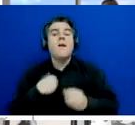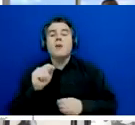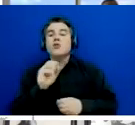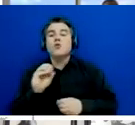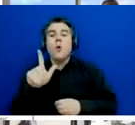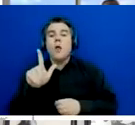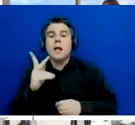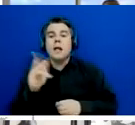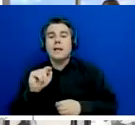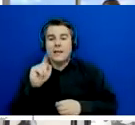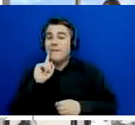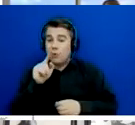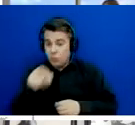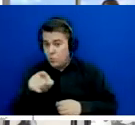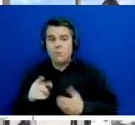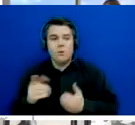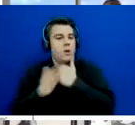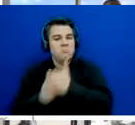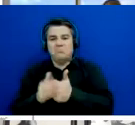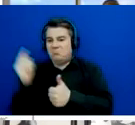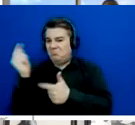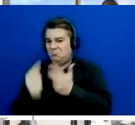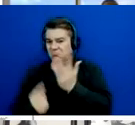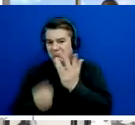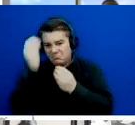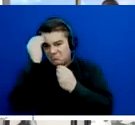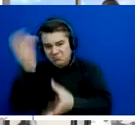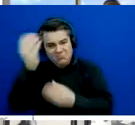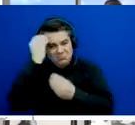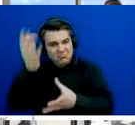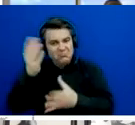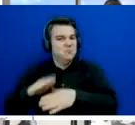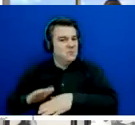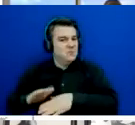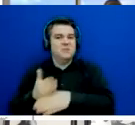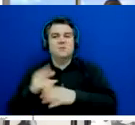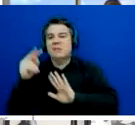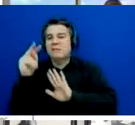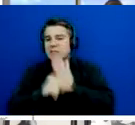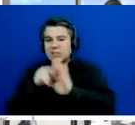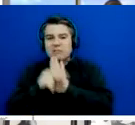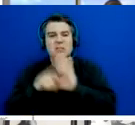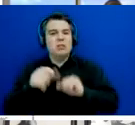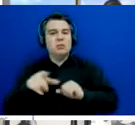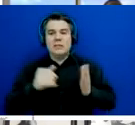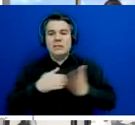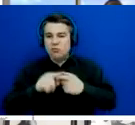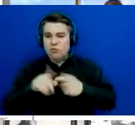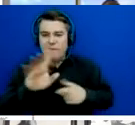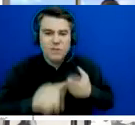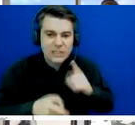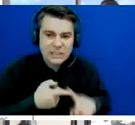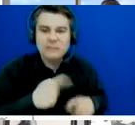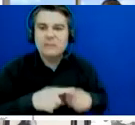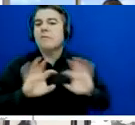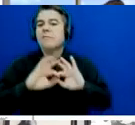available to you that has all kinds of information, shareables, videos, things that you can send your friends and family, and